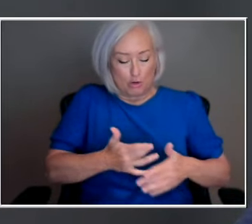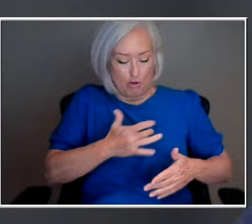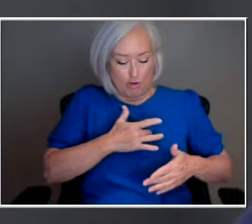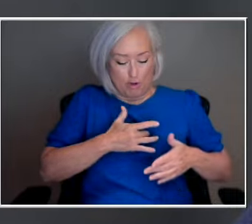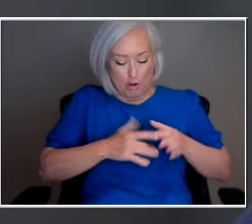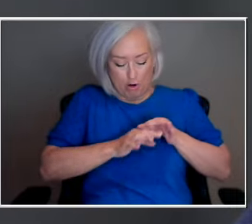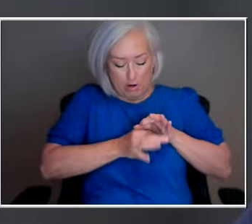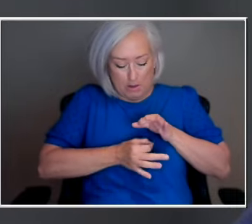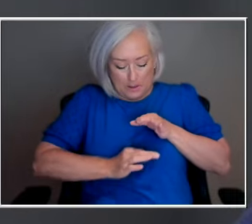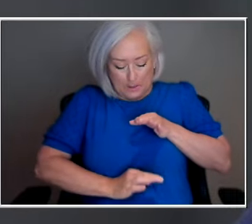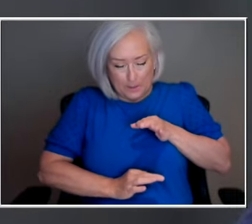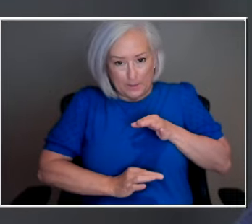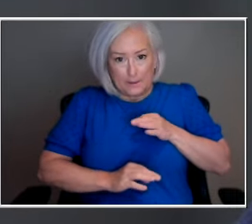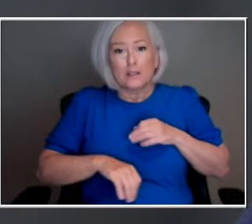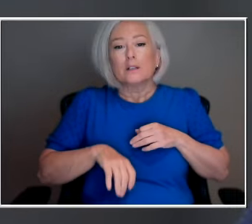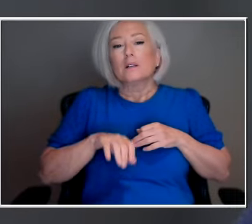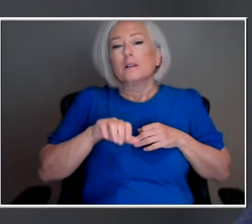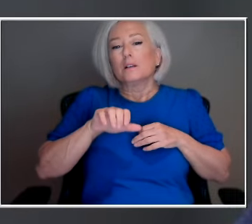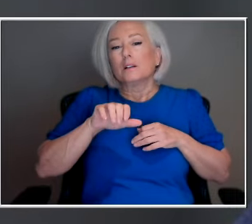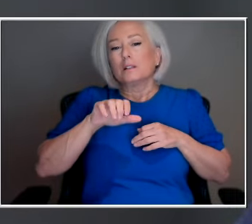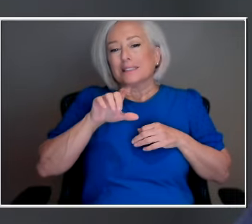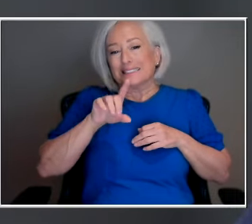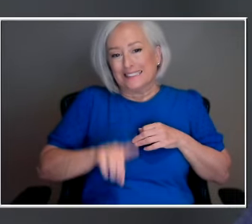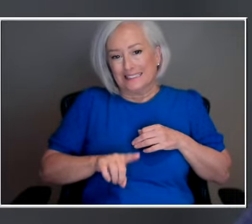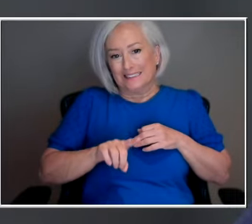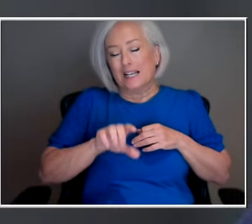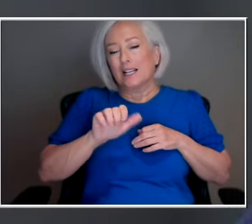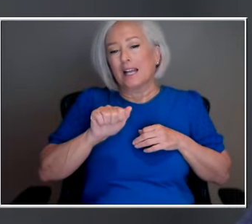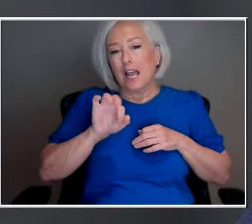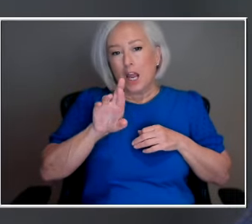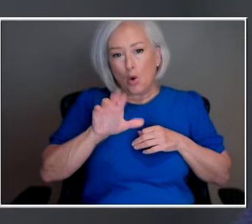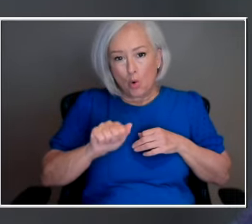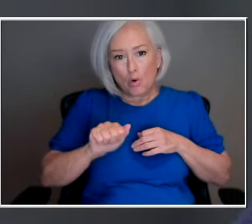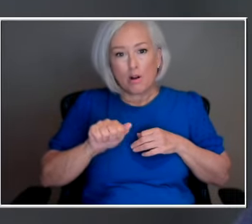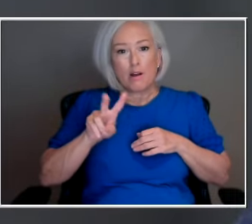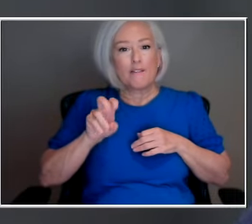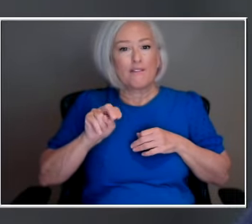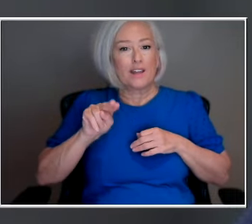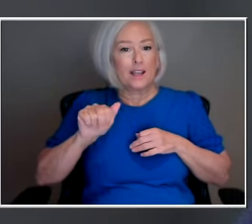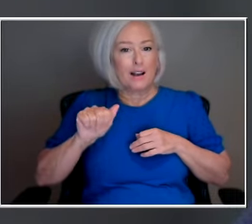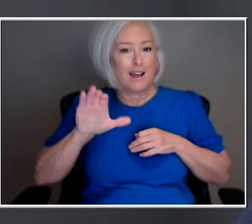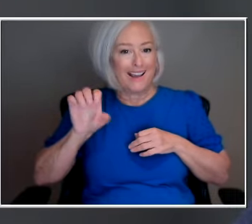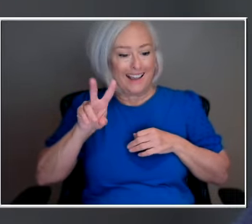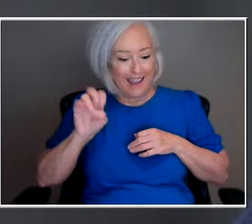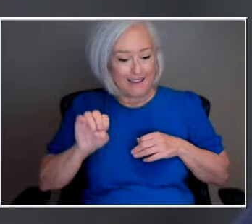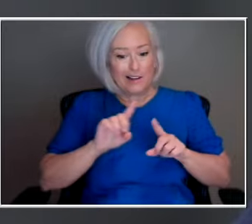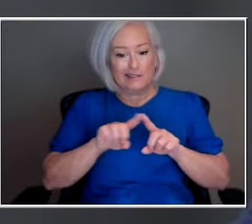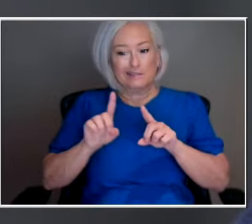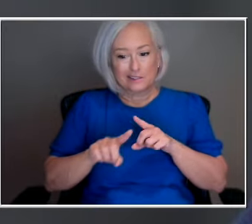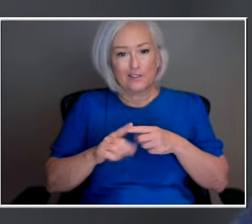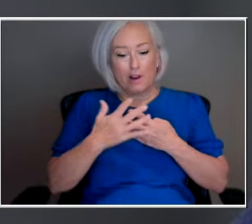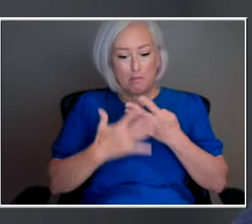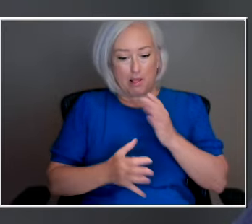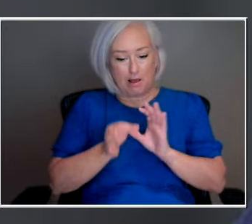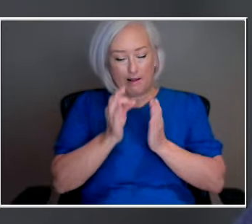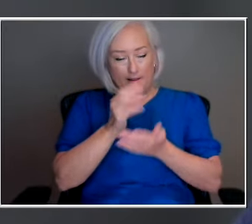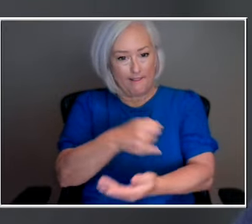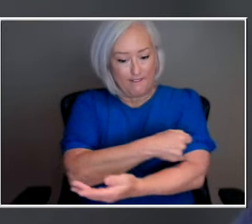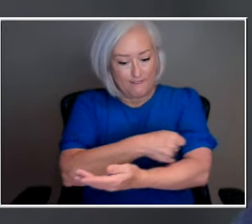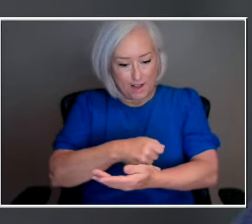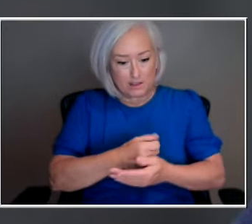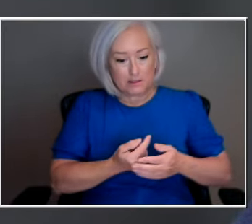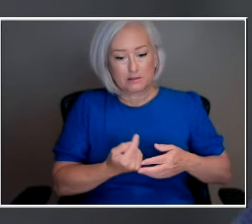which carry blood to up and down from the heart to other parts of the body. So going there to the back of the abdomen,